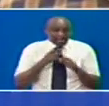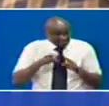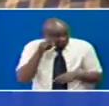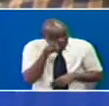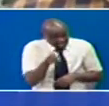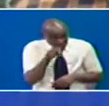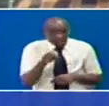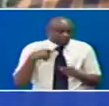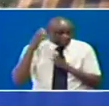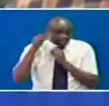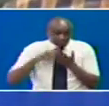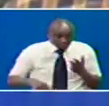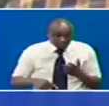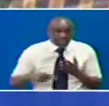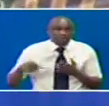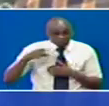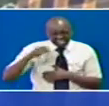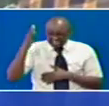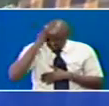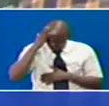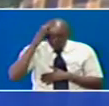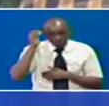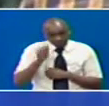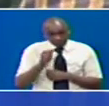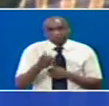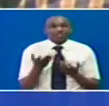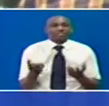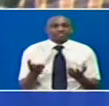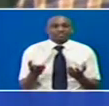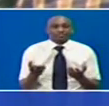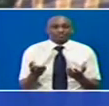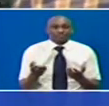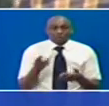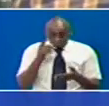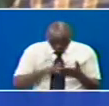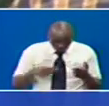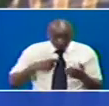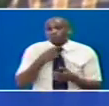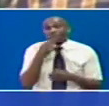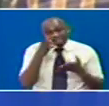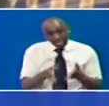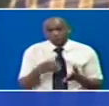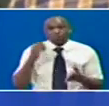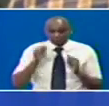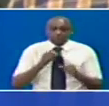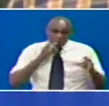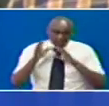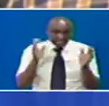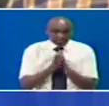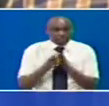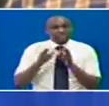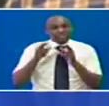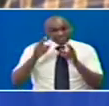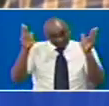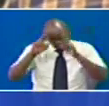one, as it was expected, we knew that they were going to shoot it down. And what we will wait now is that we'll be communicating now to the International